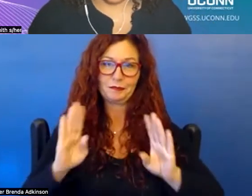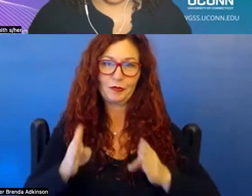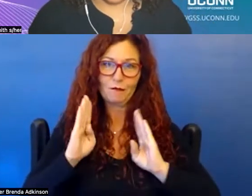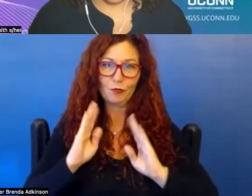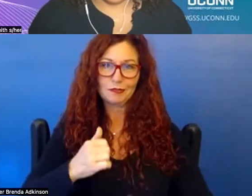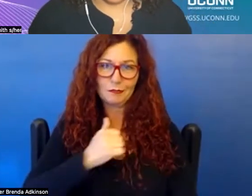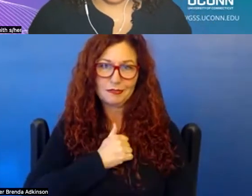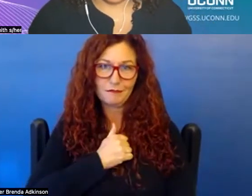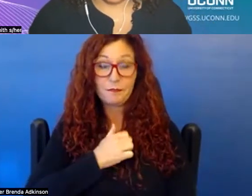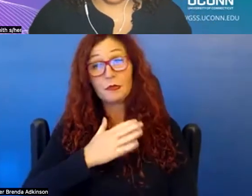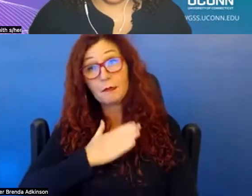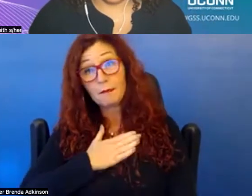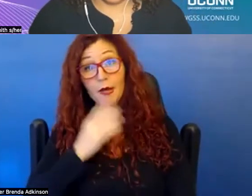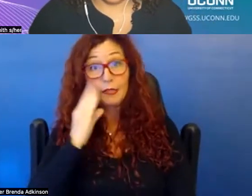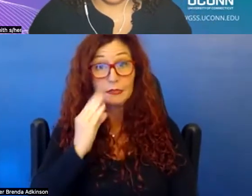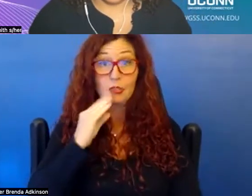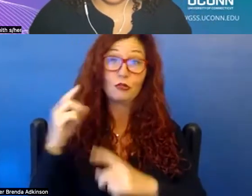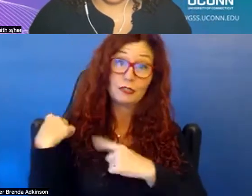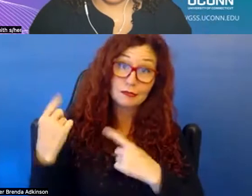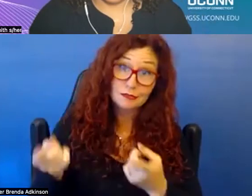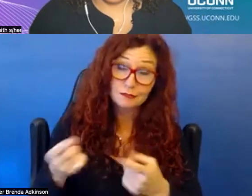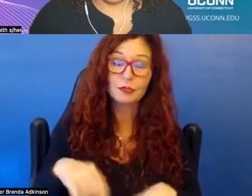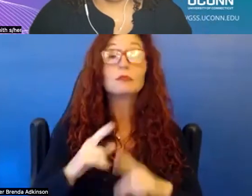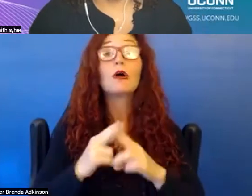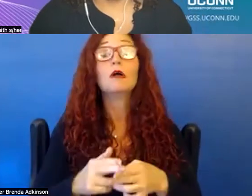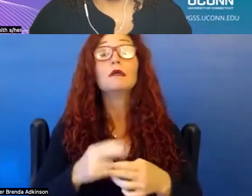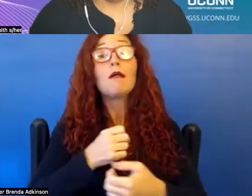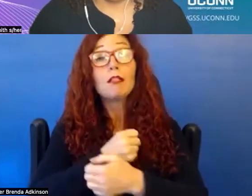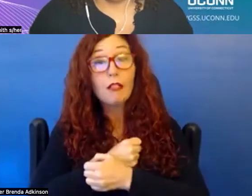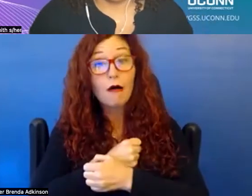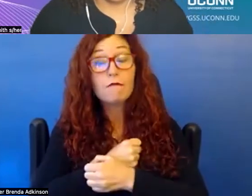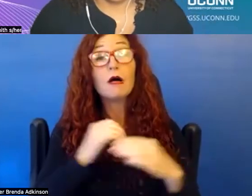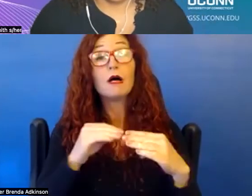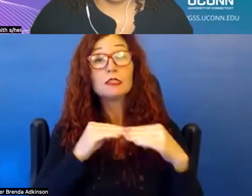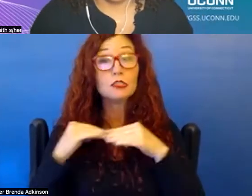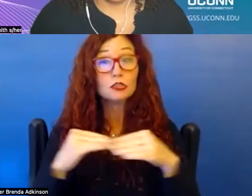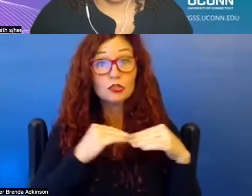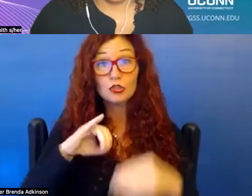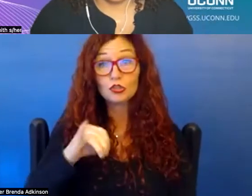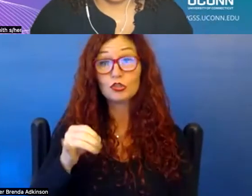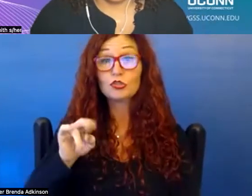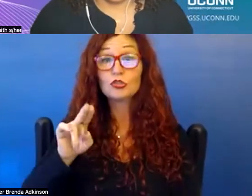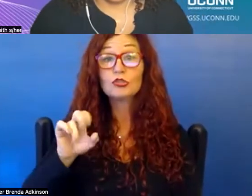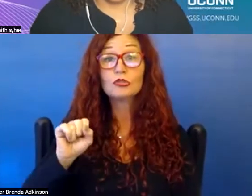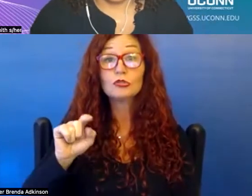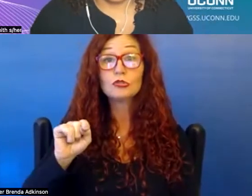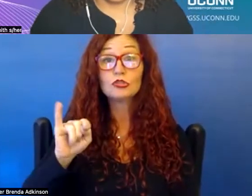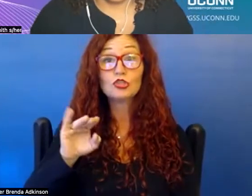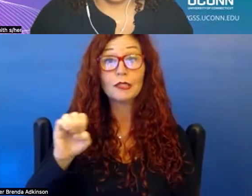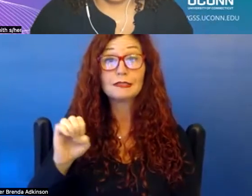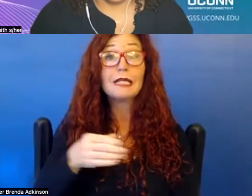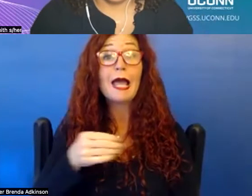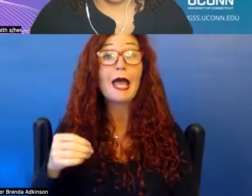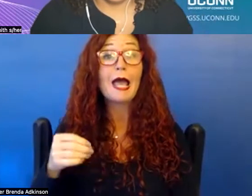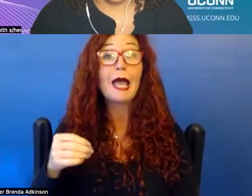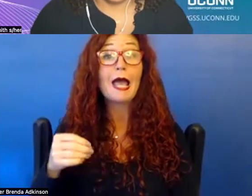Tentatively titled Love, Justice, and Dharma. And speaking of Dharma, I'm I've been a long-term Buddhist practitioner, but now moving